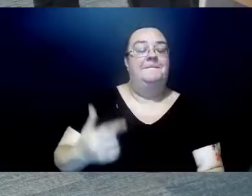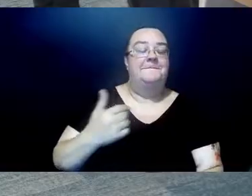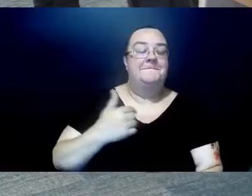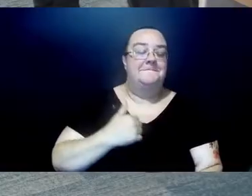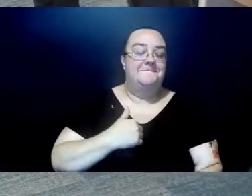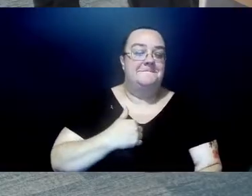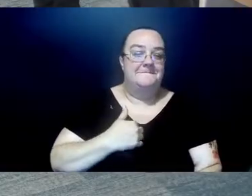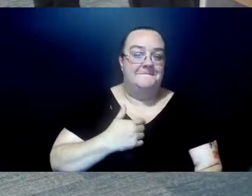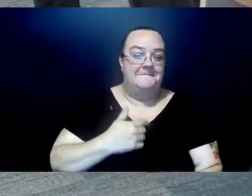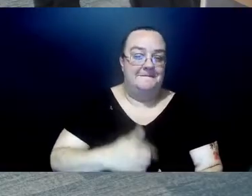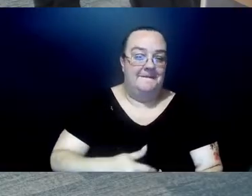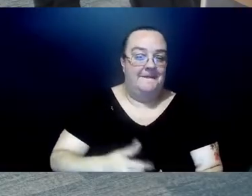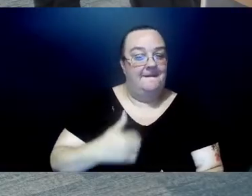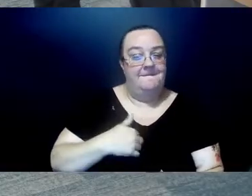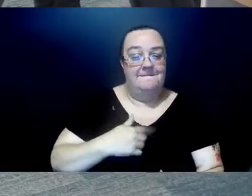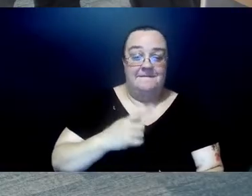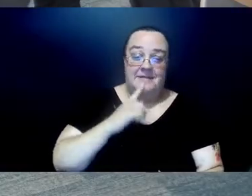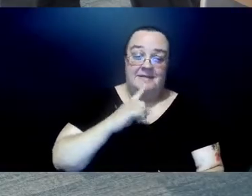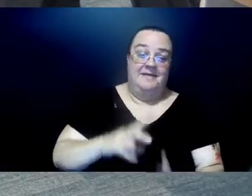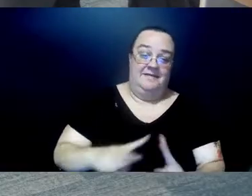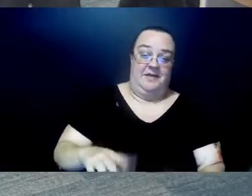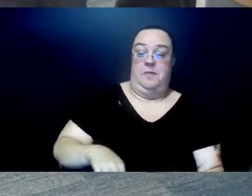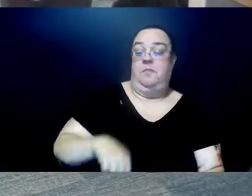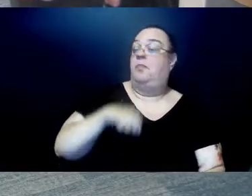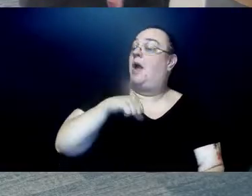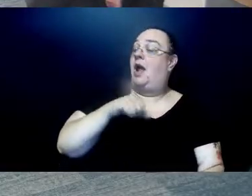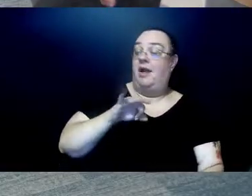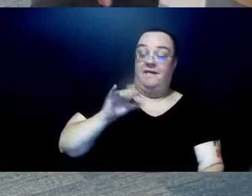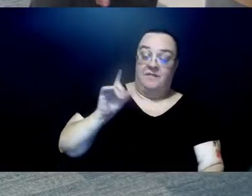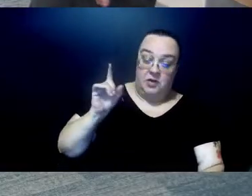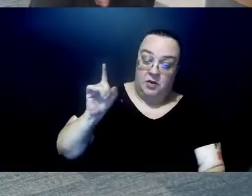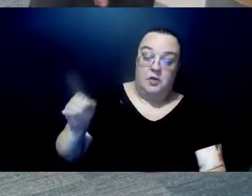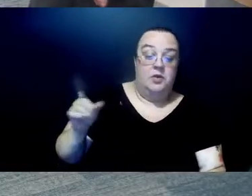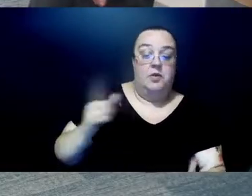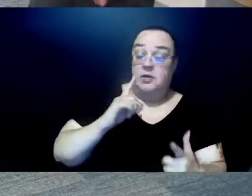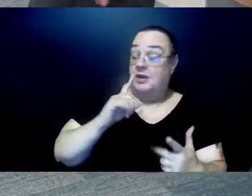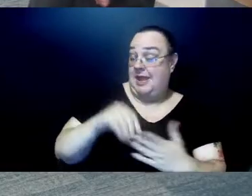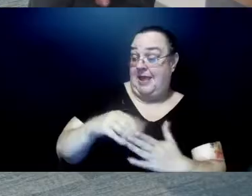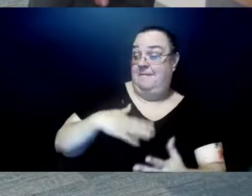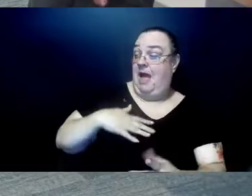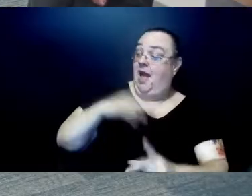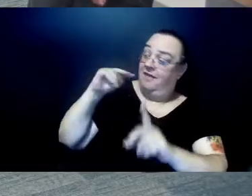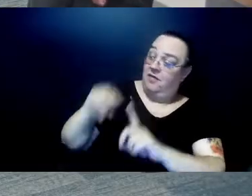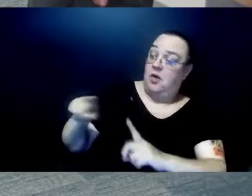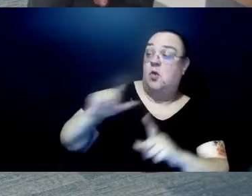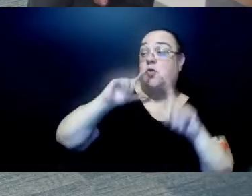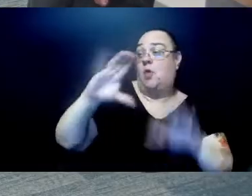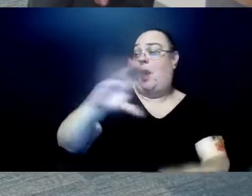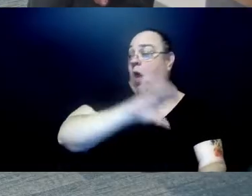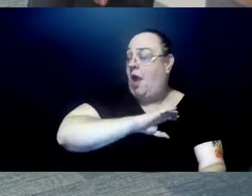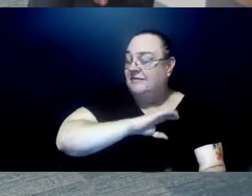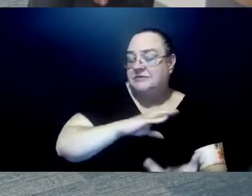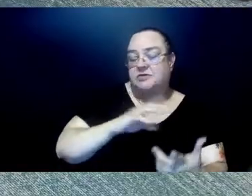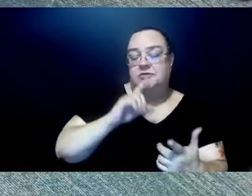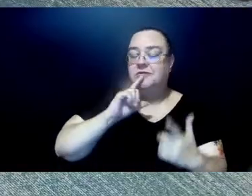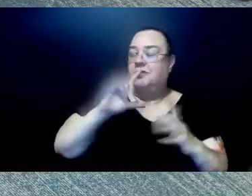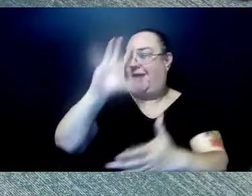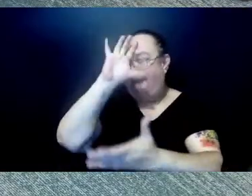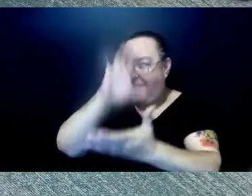I mean, I'm very proud of you. You're not only a great officer in my eyes, but you're a great husband, a great son, a great